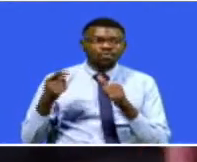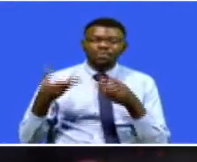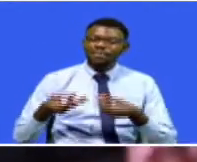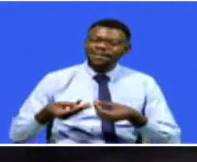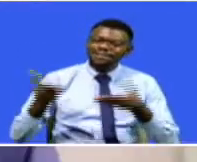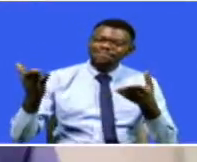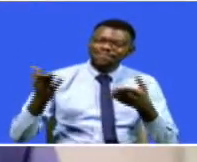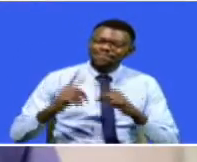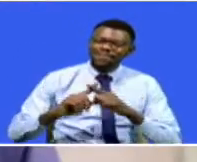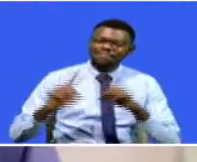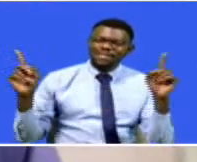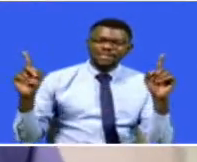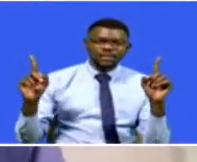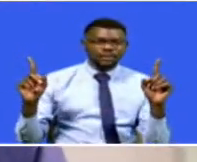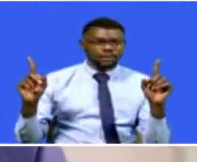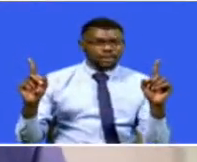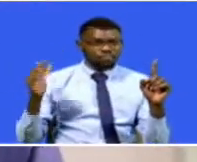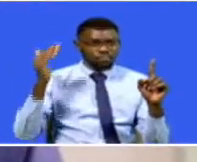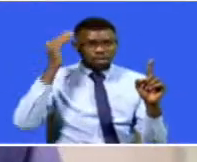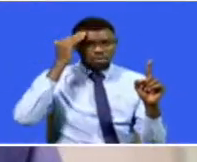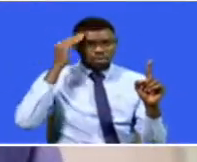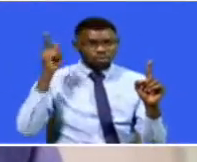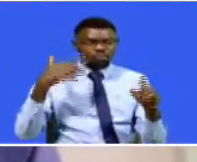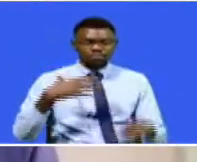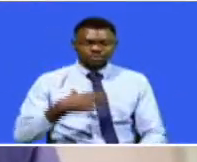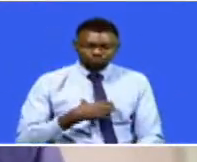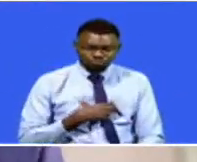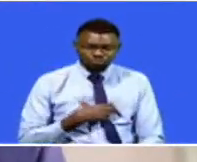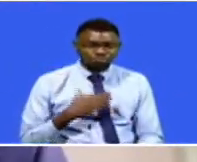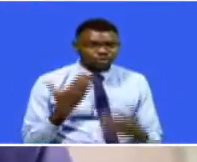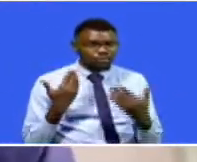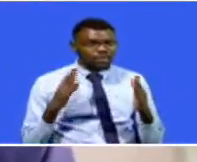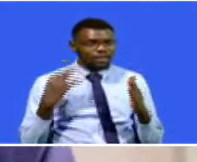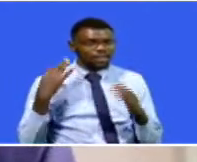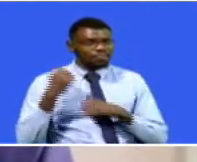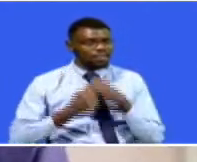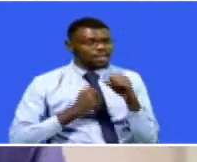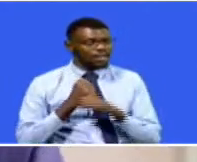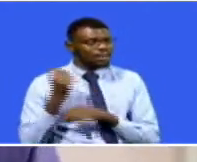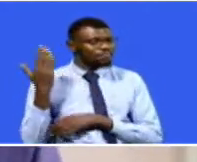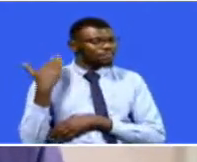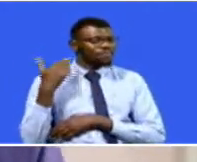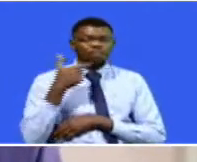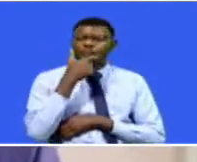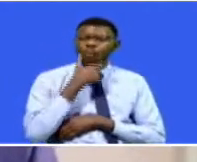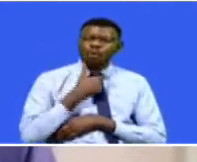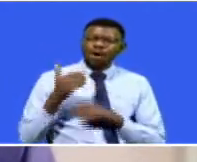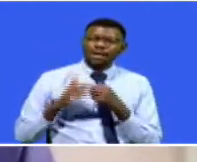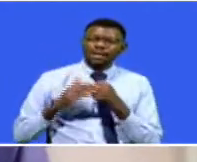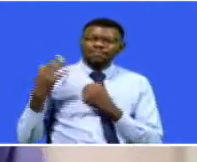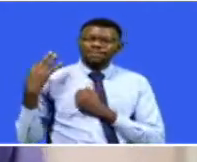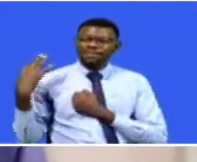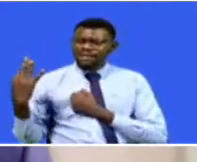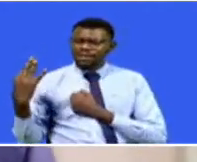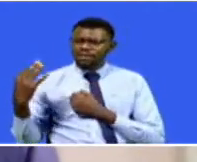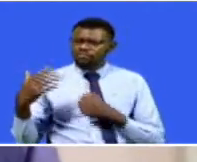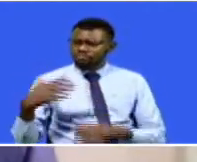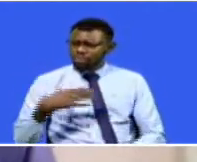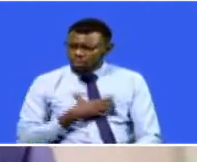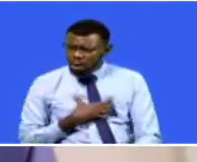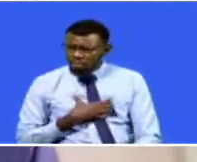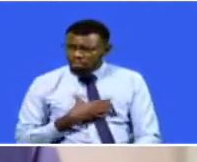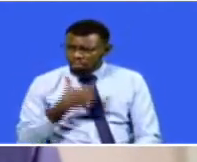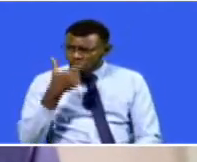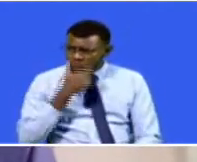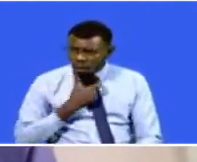But for starters, I know you are retired. You retired 3 years ago. You're 93. So for a lot of people, retiring at 90